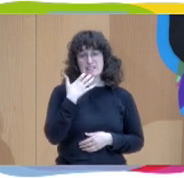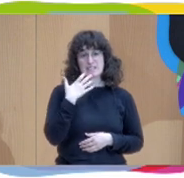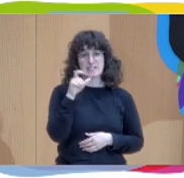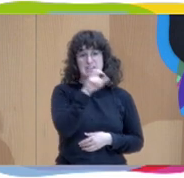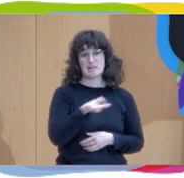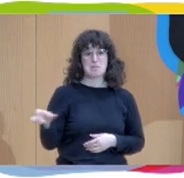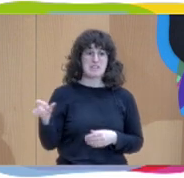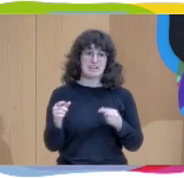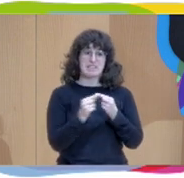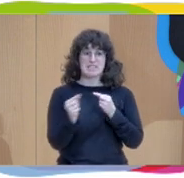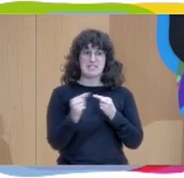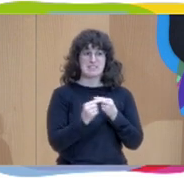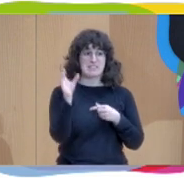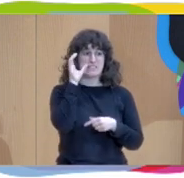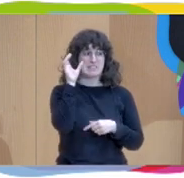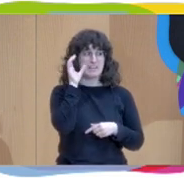Stand up.